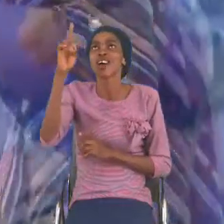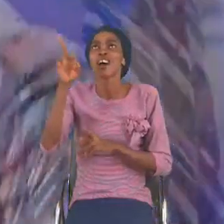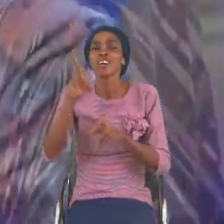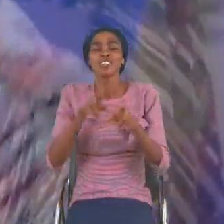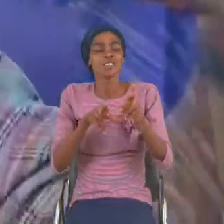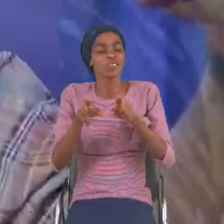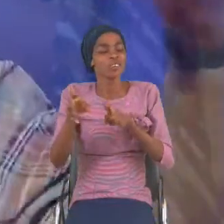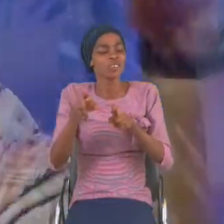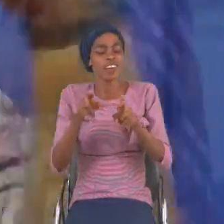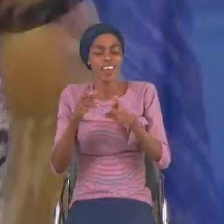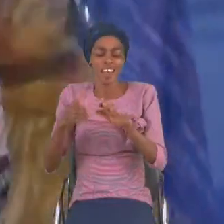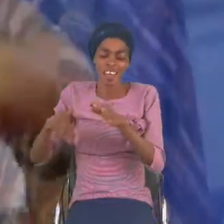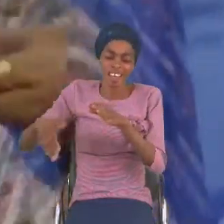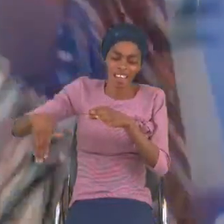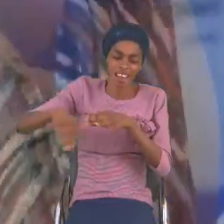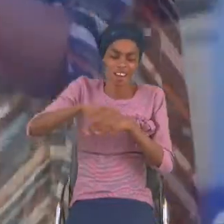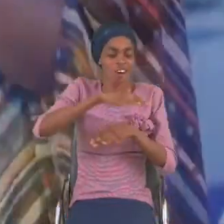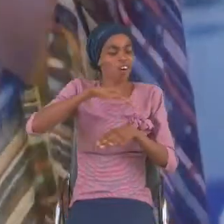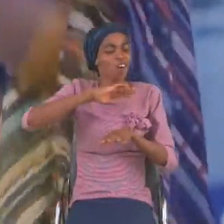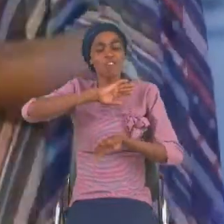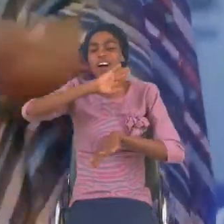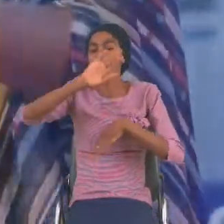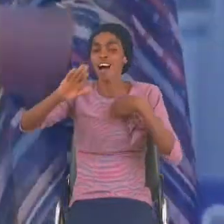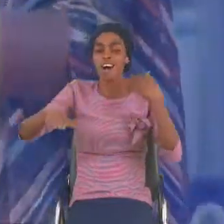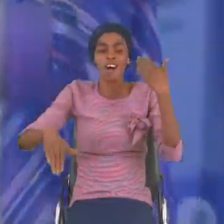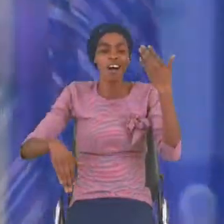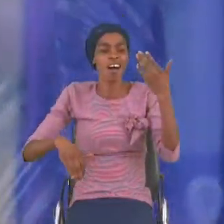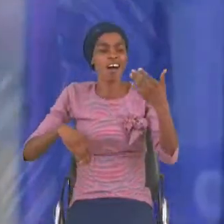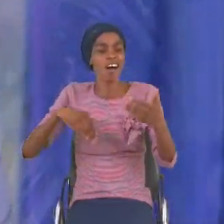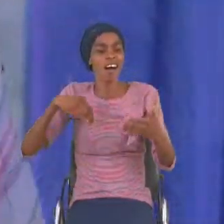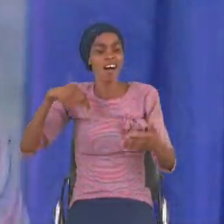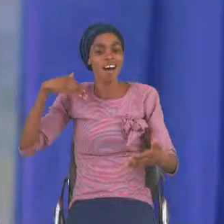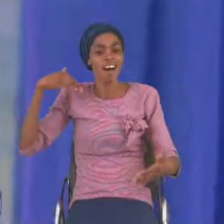Jesus, you reign over